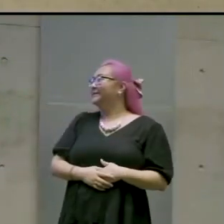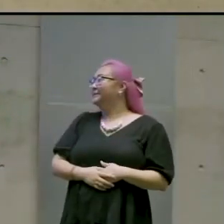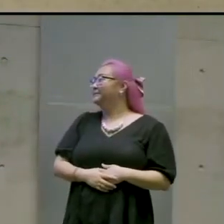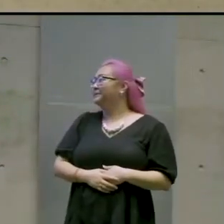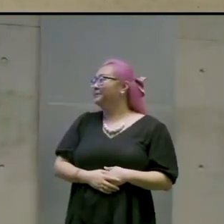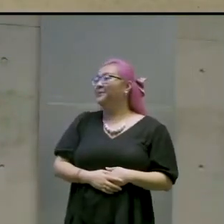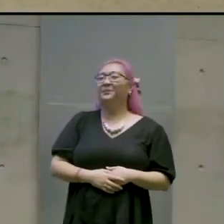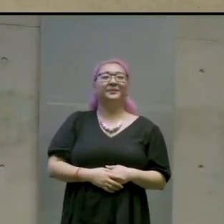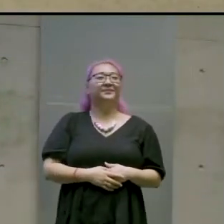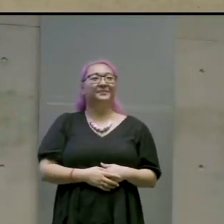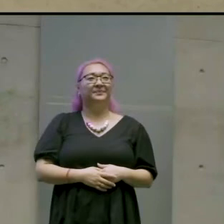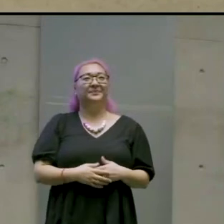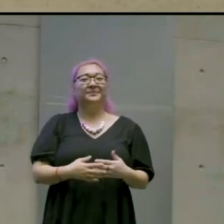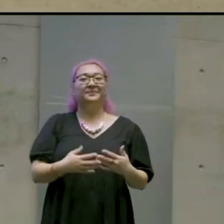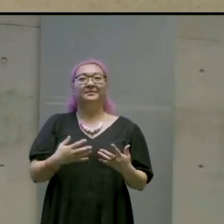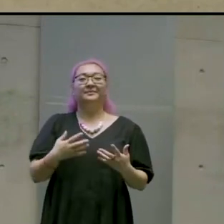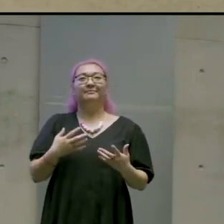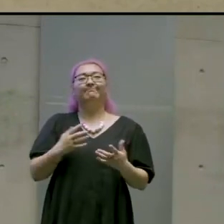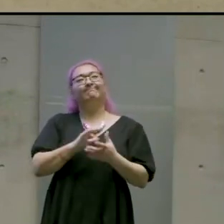I think,